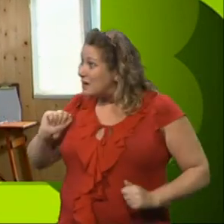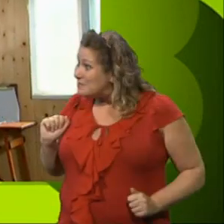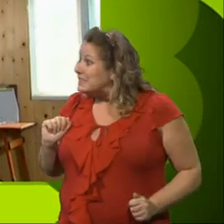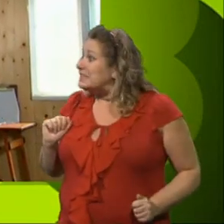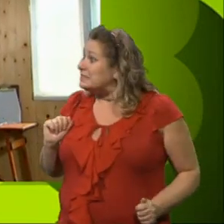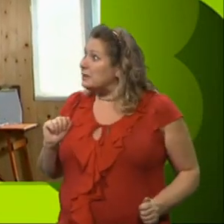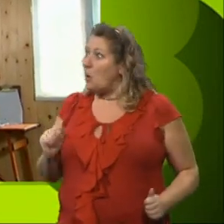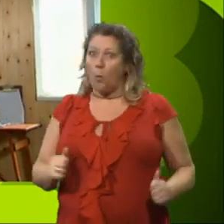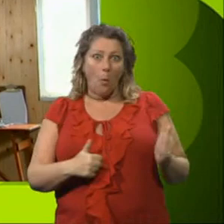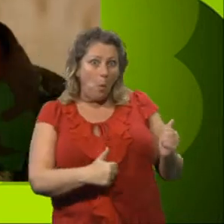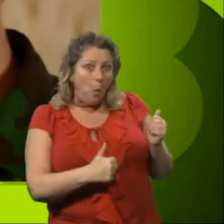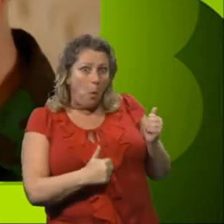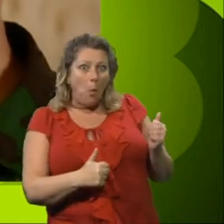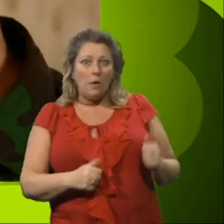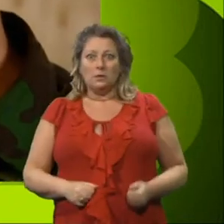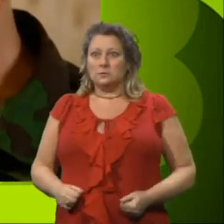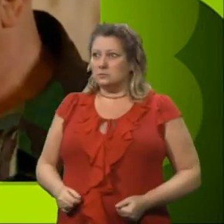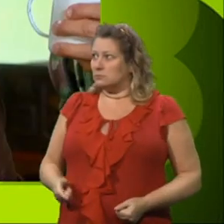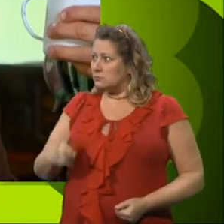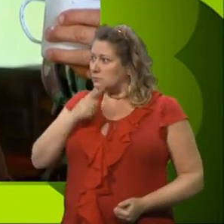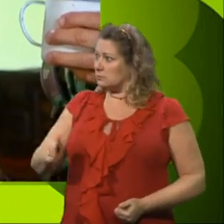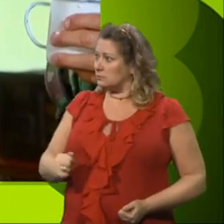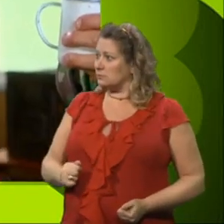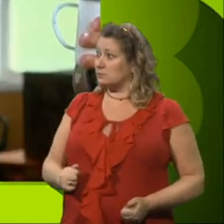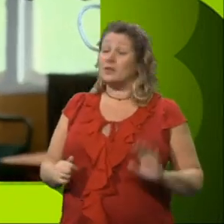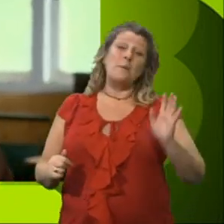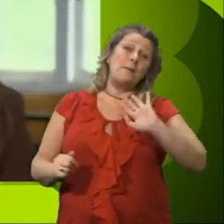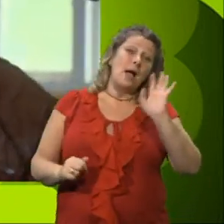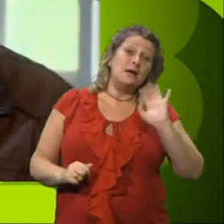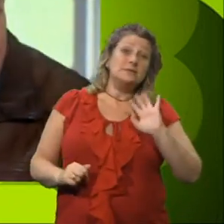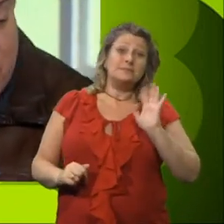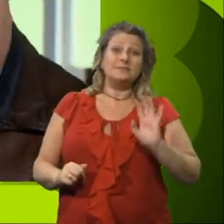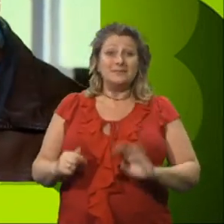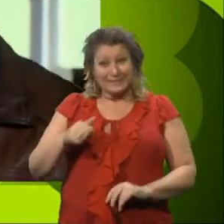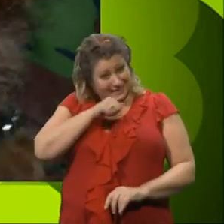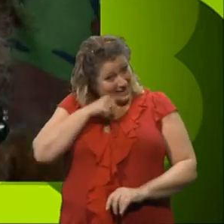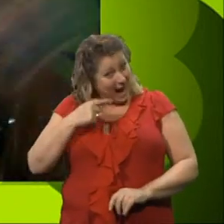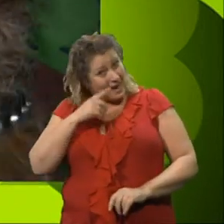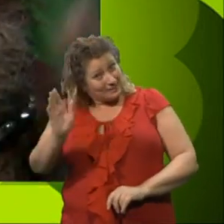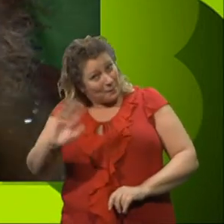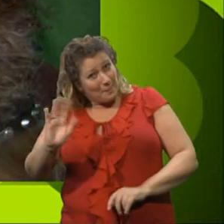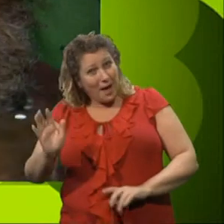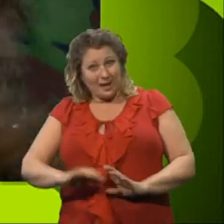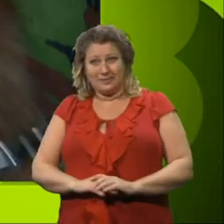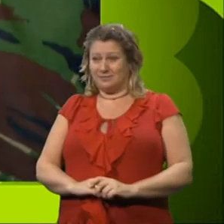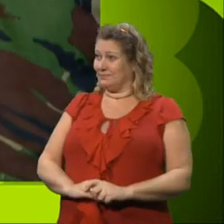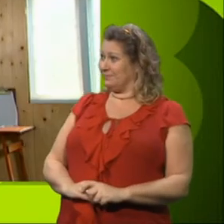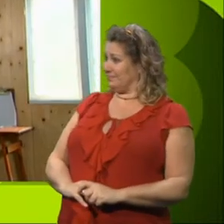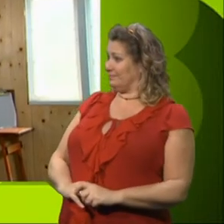top. Great. Yeah. Gentlemen. Bye-bye, Colonel. Say bye-bye to the nice Colonel Hacker. See ya.